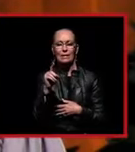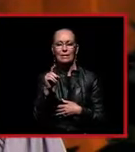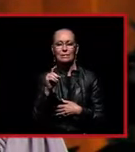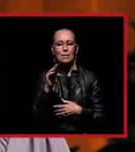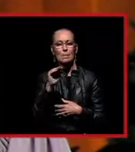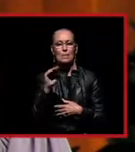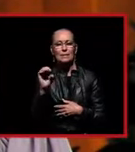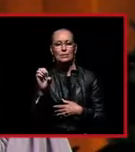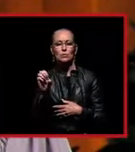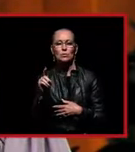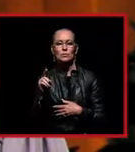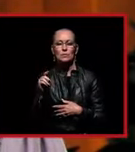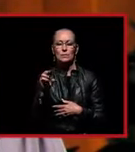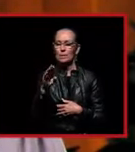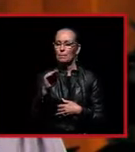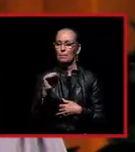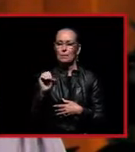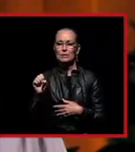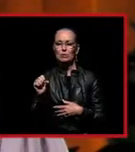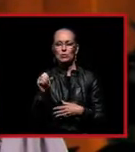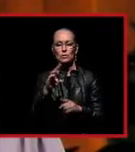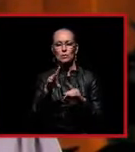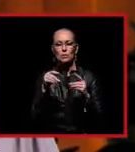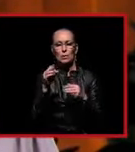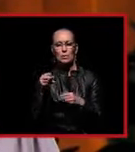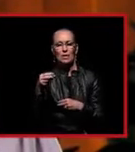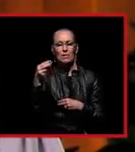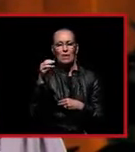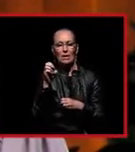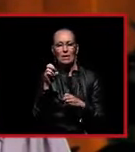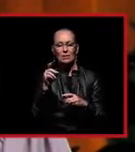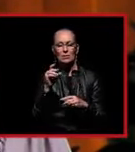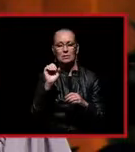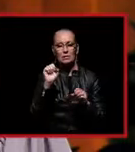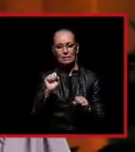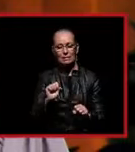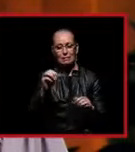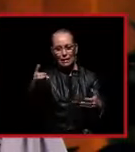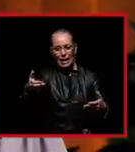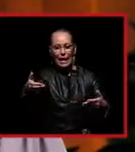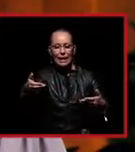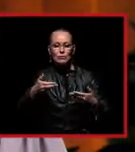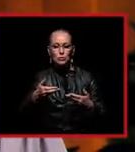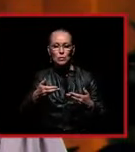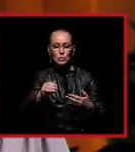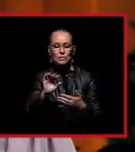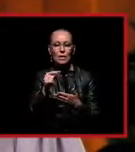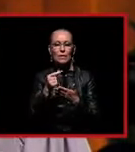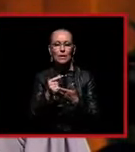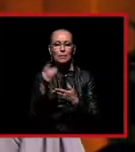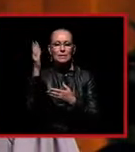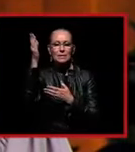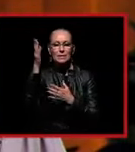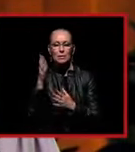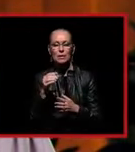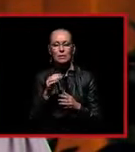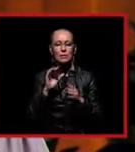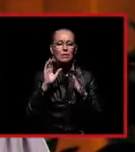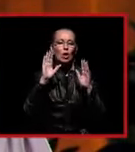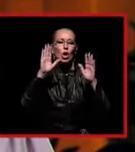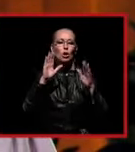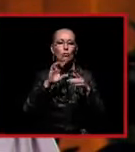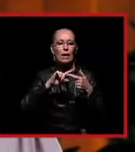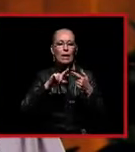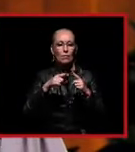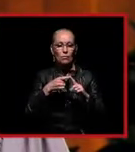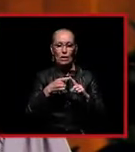Education, who has the honor of introducing our commencement speaker. A great friend of STCC,